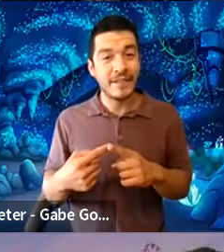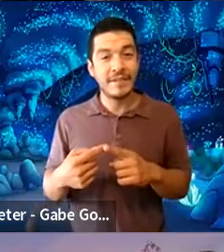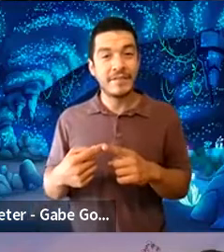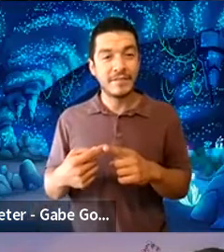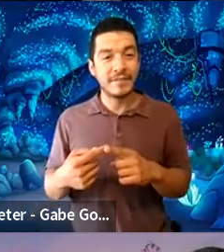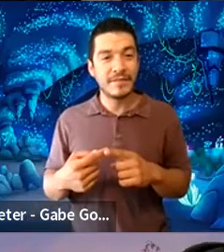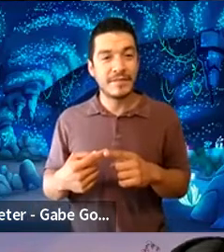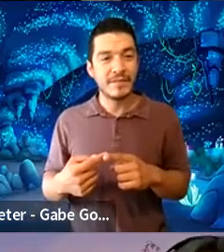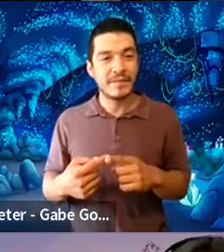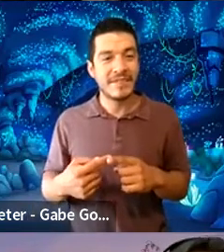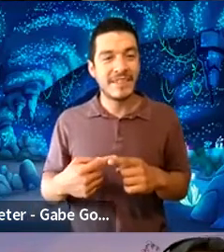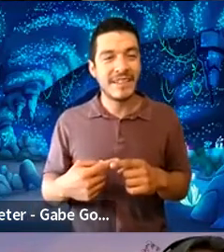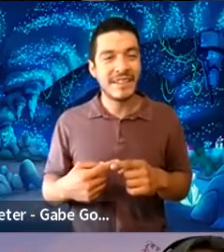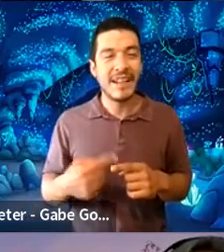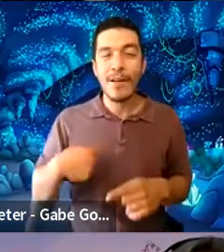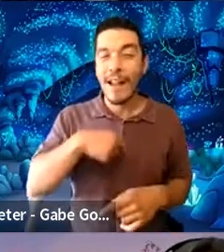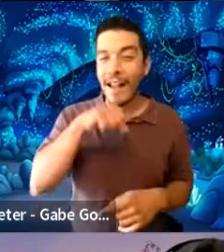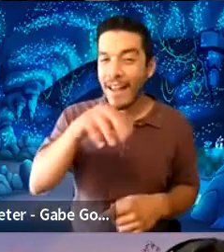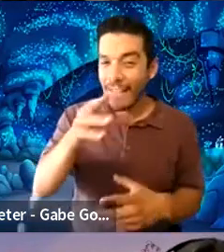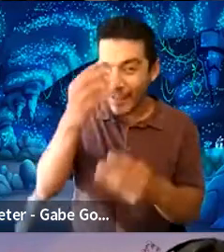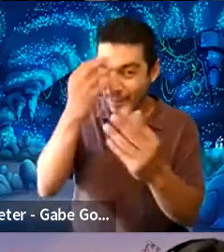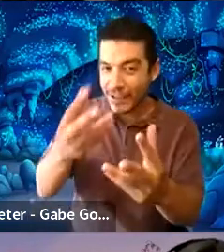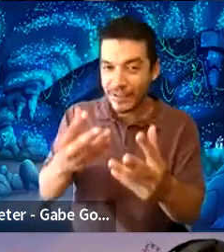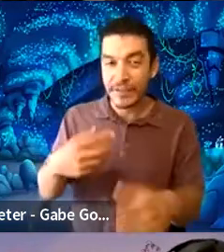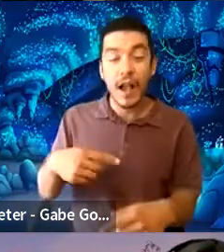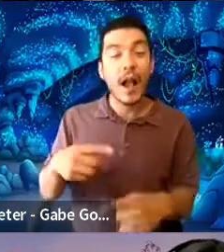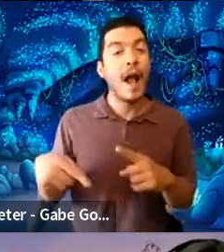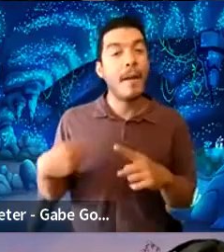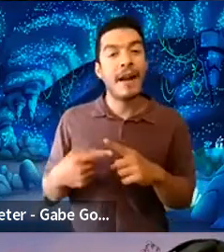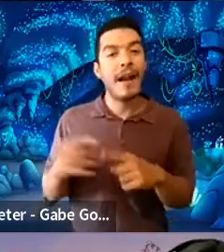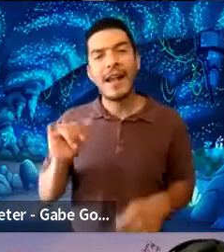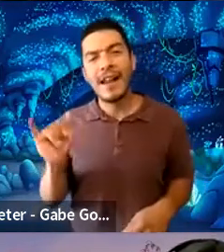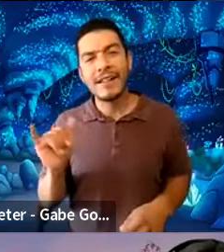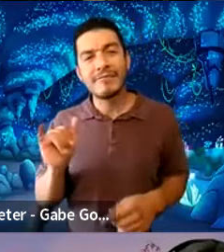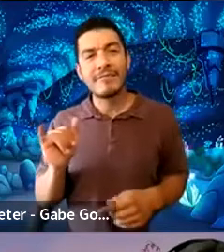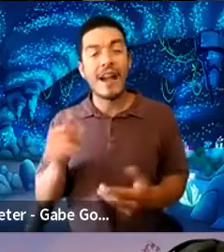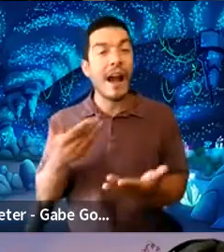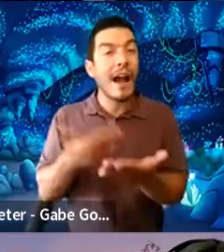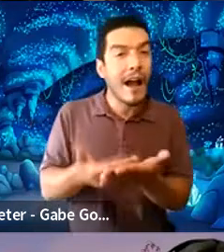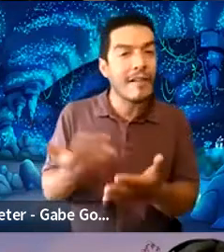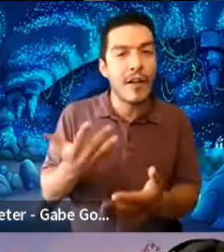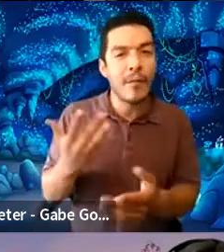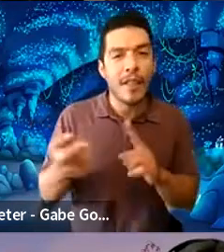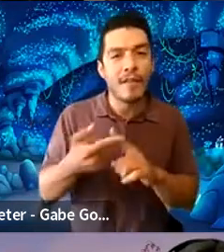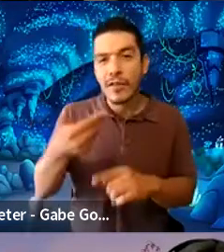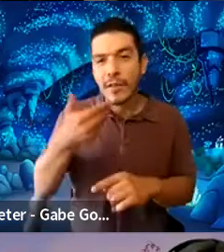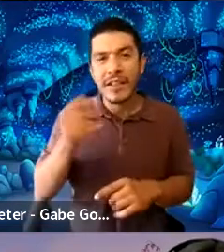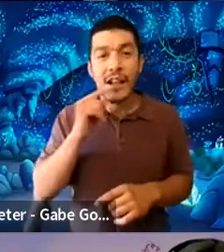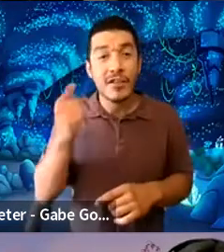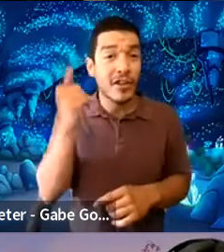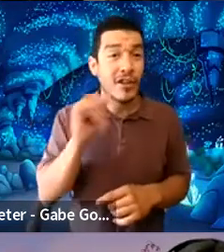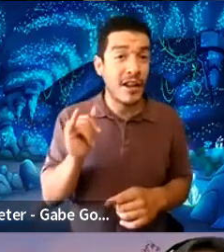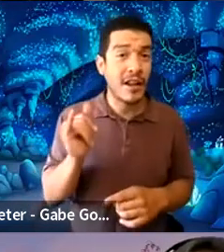love your information. Thank you. About like evidence of like what the first pizza could have actually